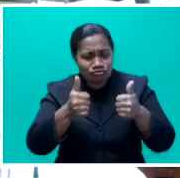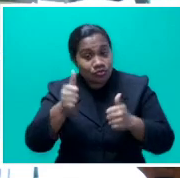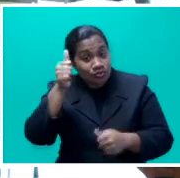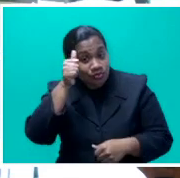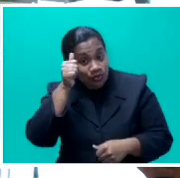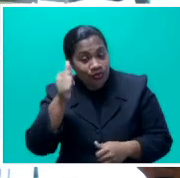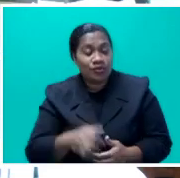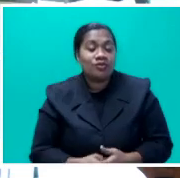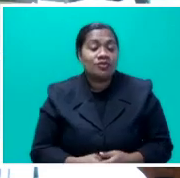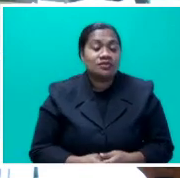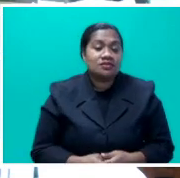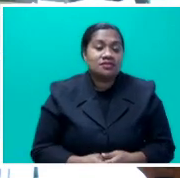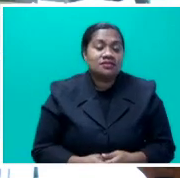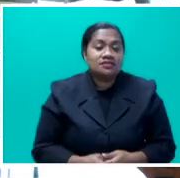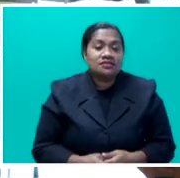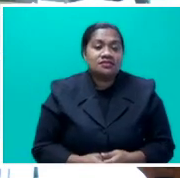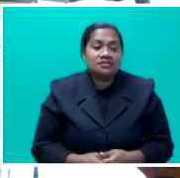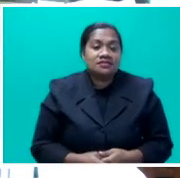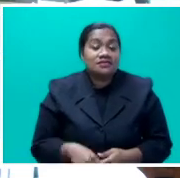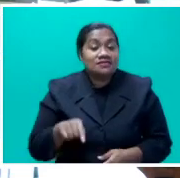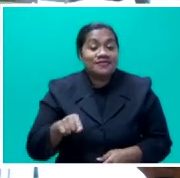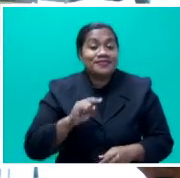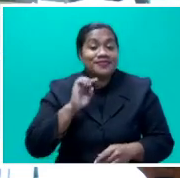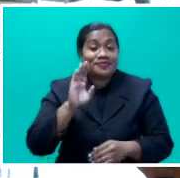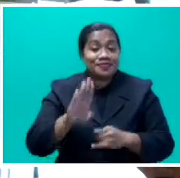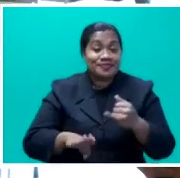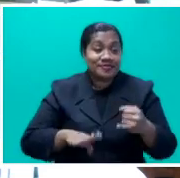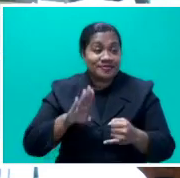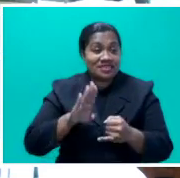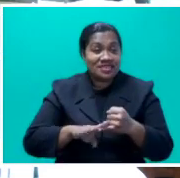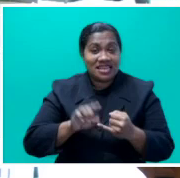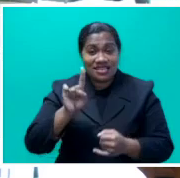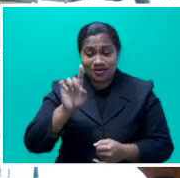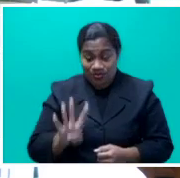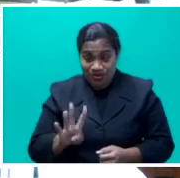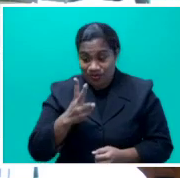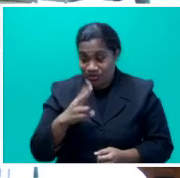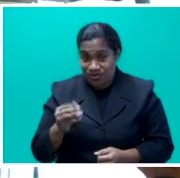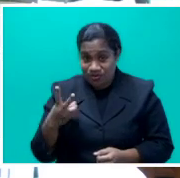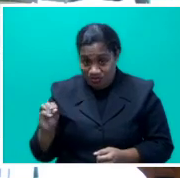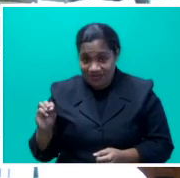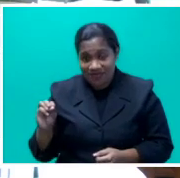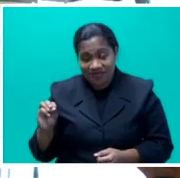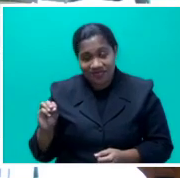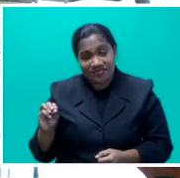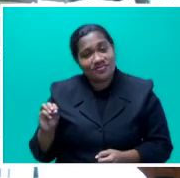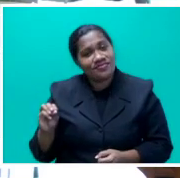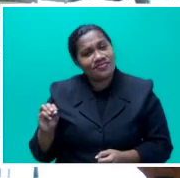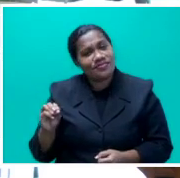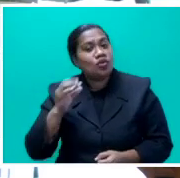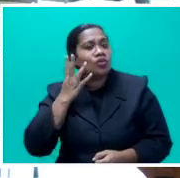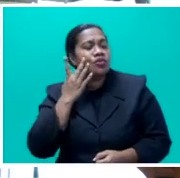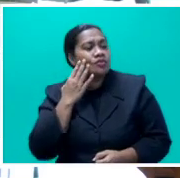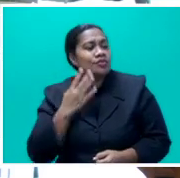to the last quarter of the 2020 period, where there was a